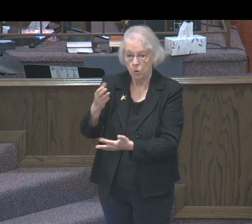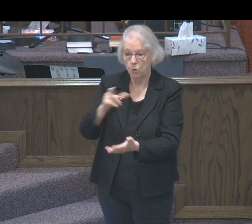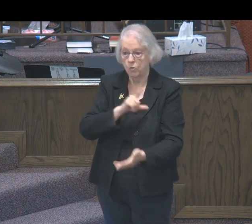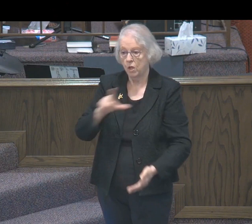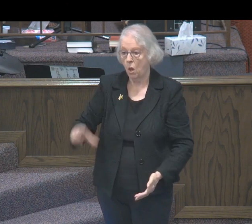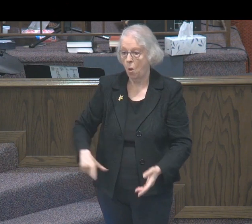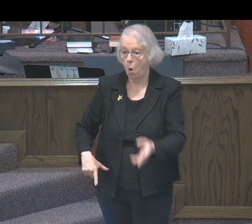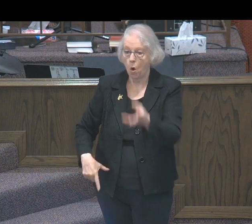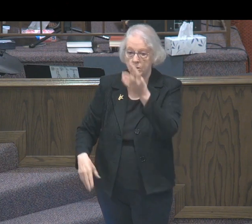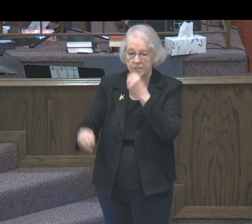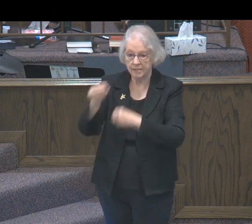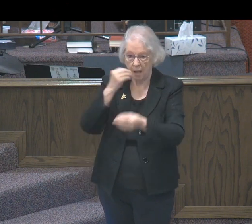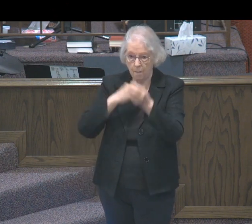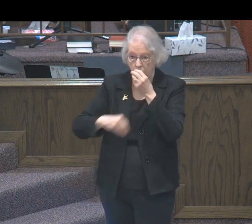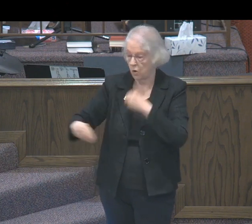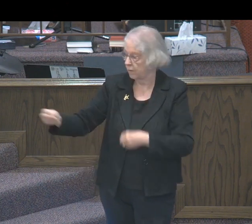you even today